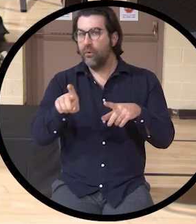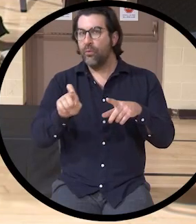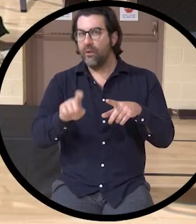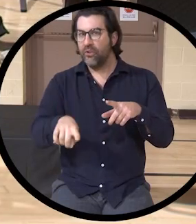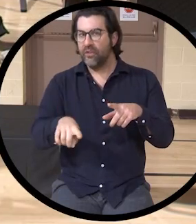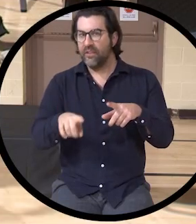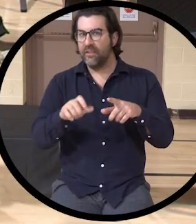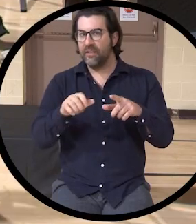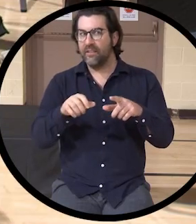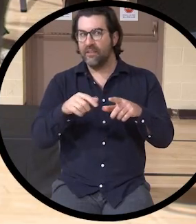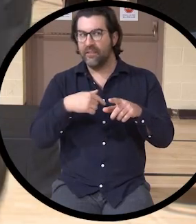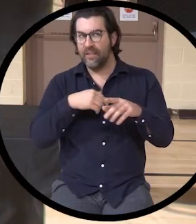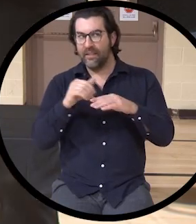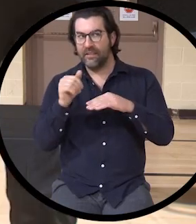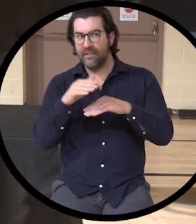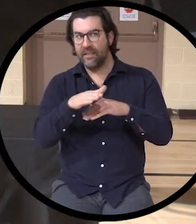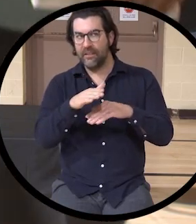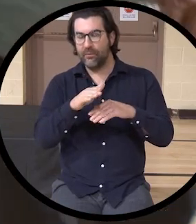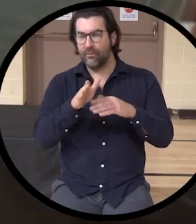up.